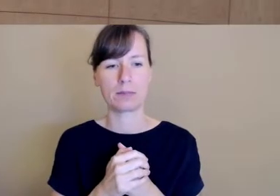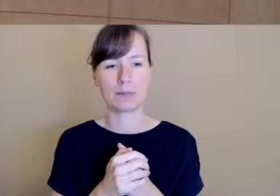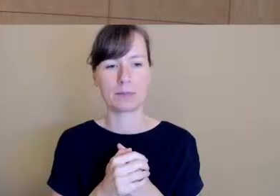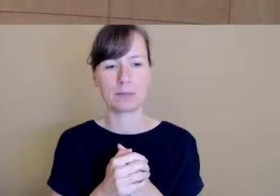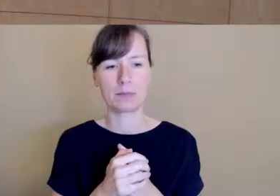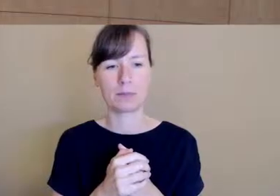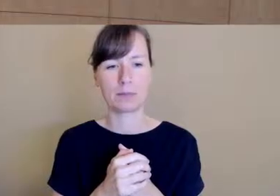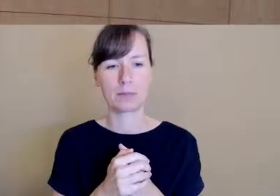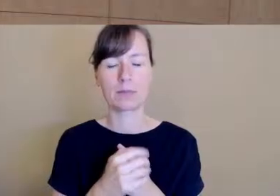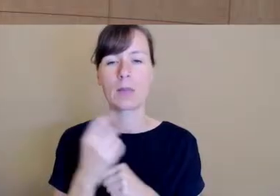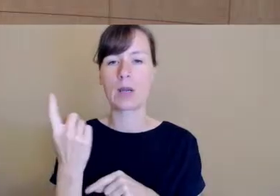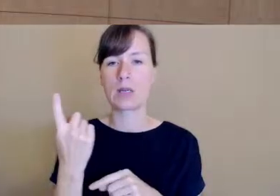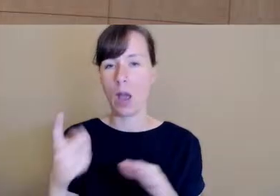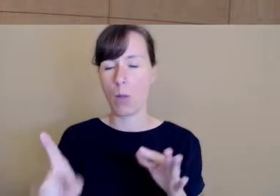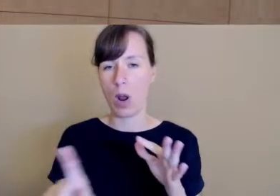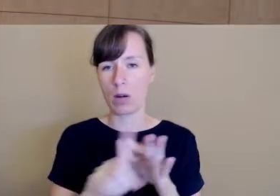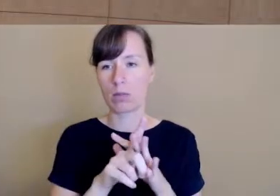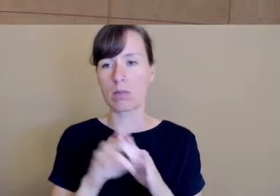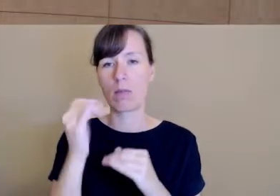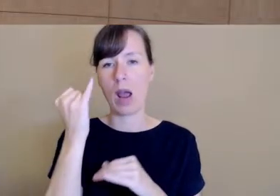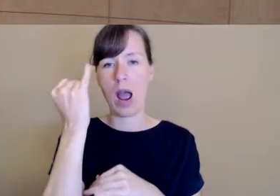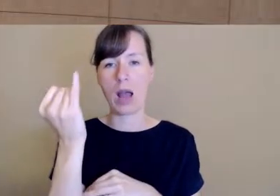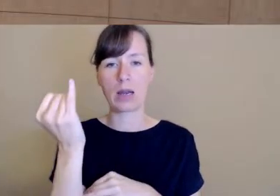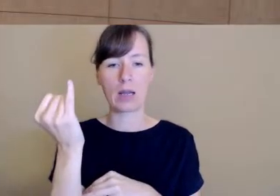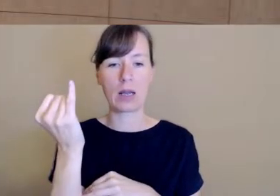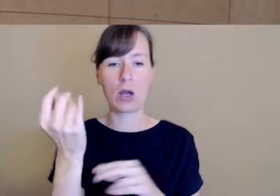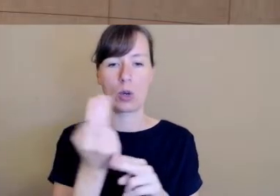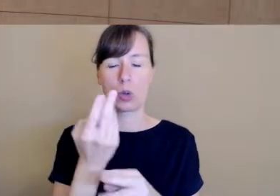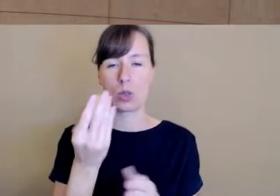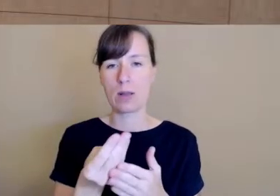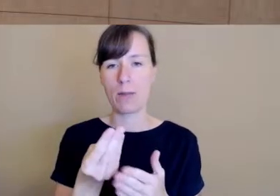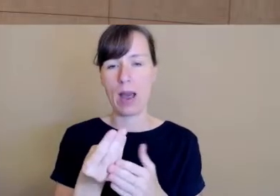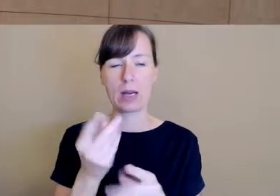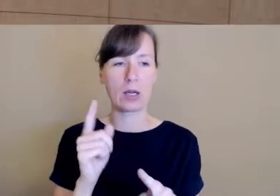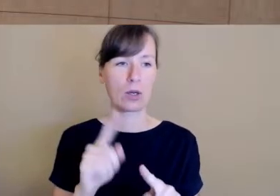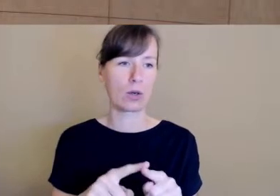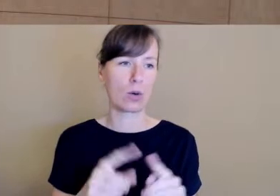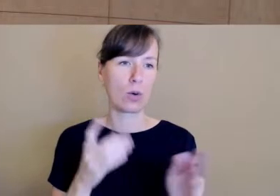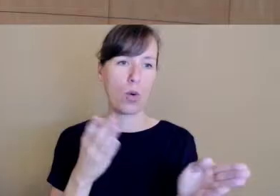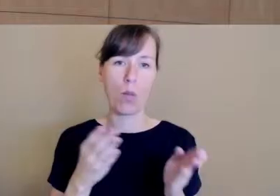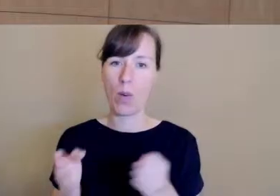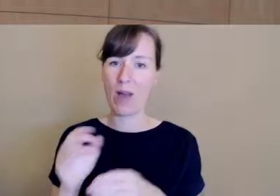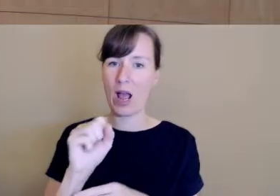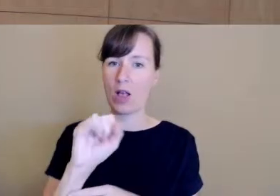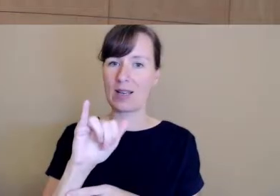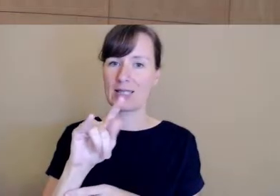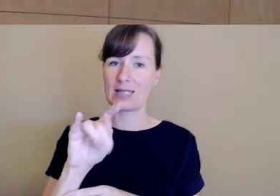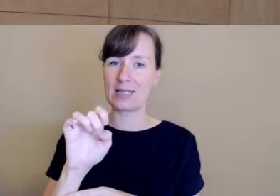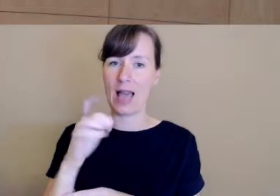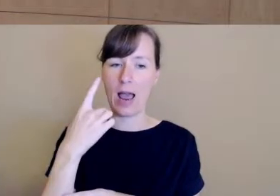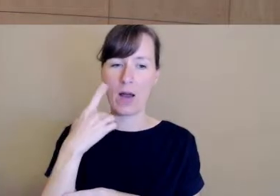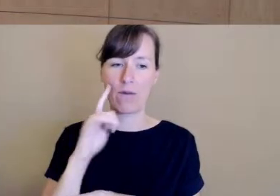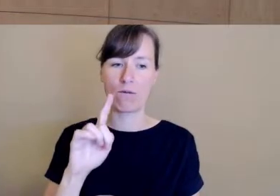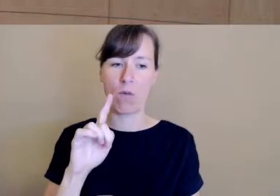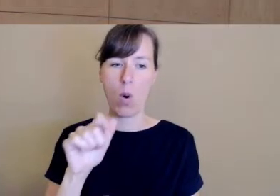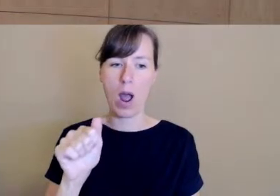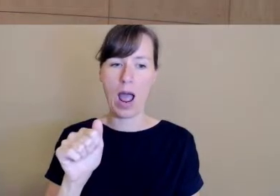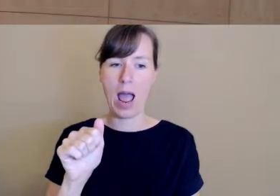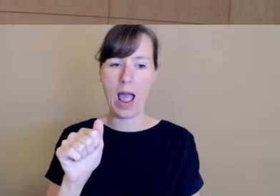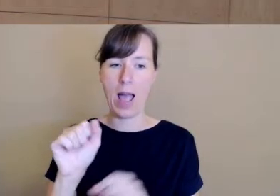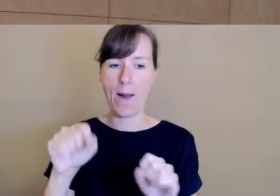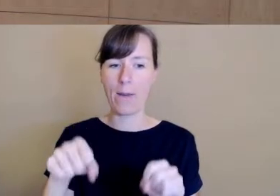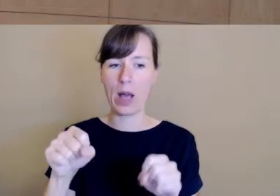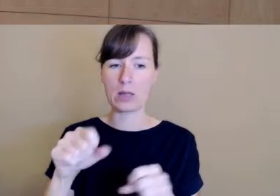Someone raised the possibility of using the money to prepare the site for a prospective